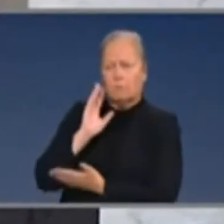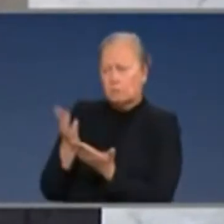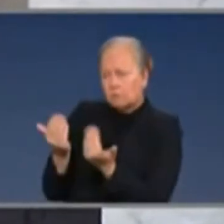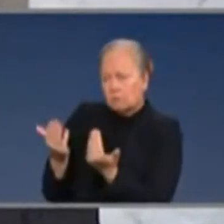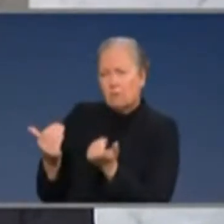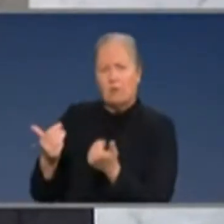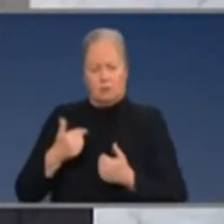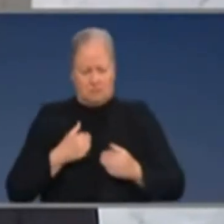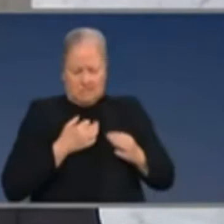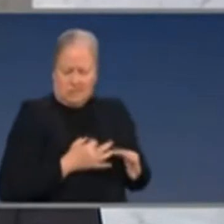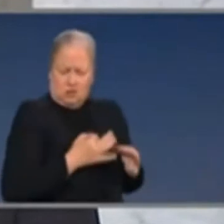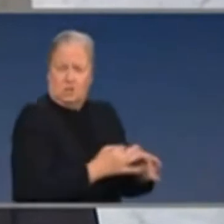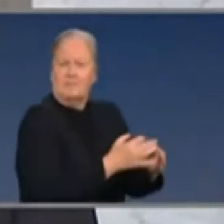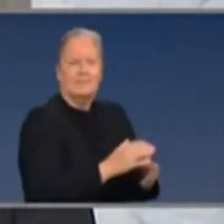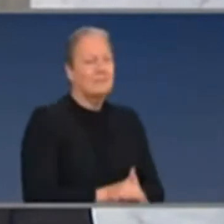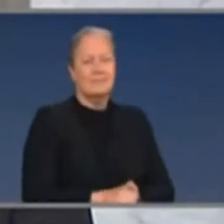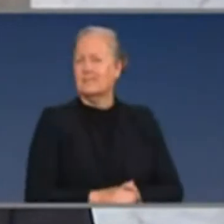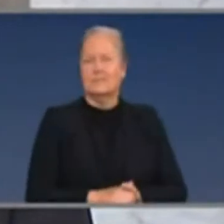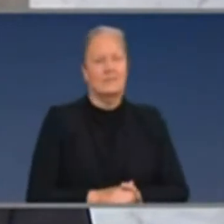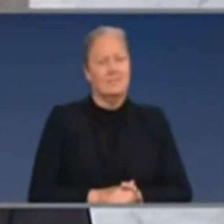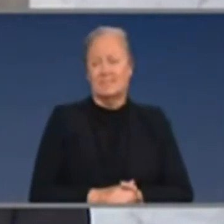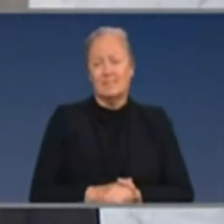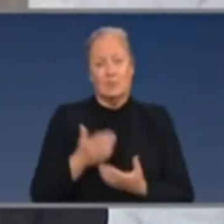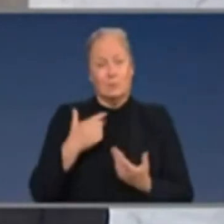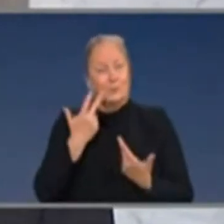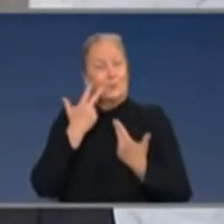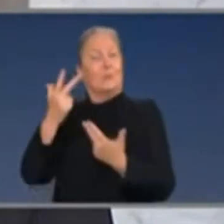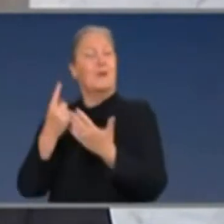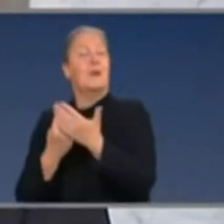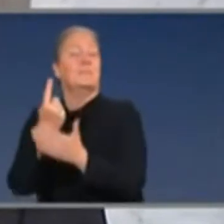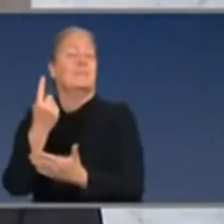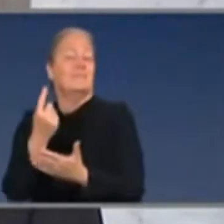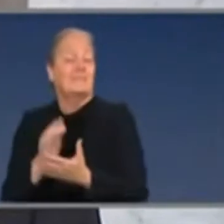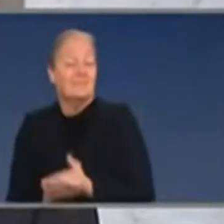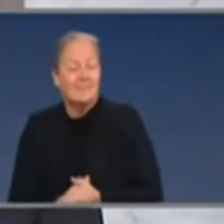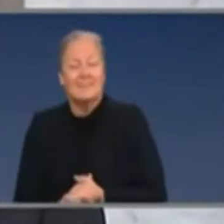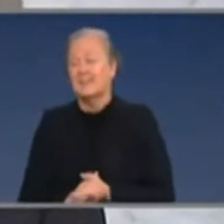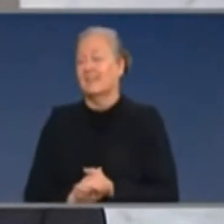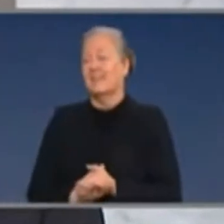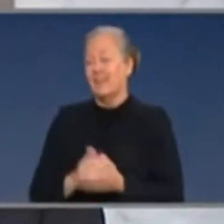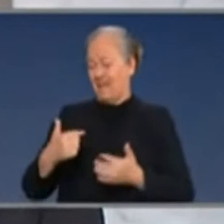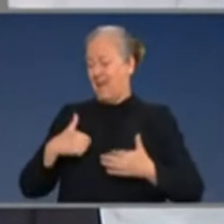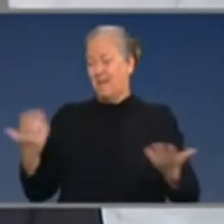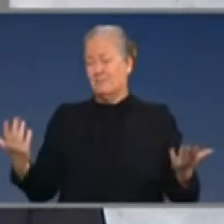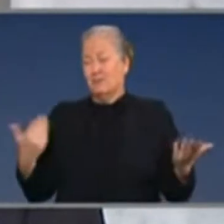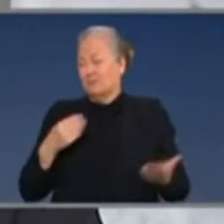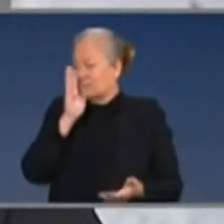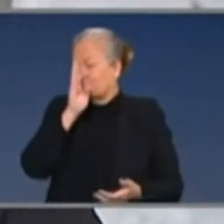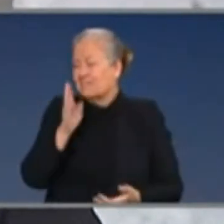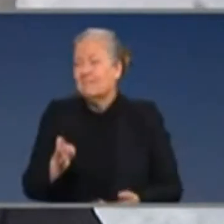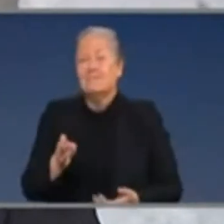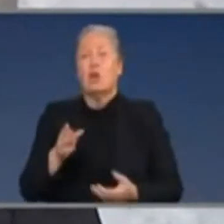way we're making decisions, and I think that's what we've demonstrated. And you know me, Catherine, I'm a very practical person about these